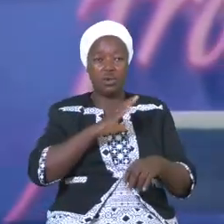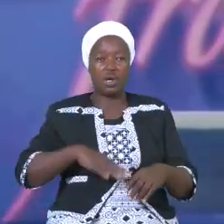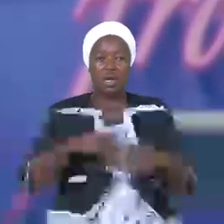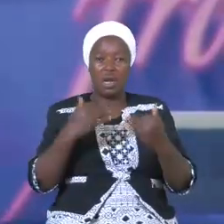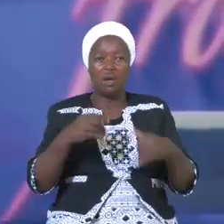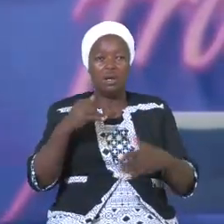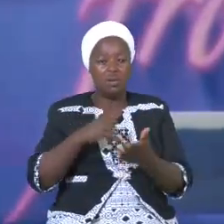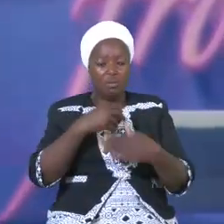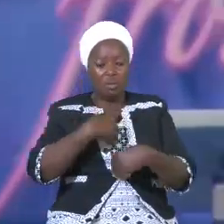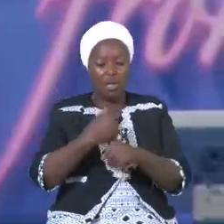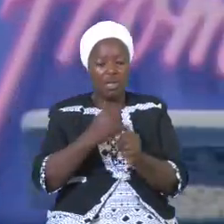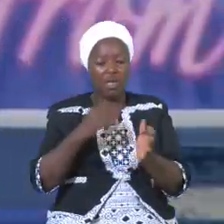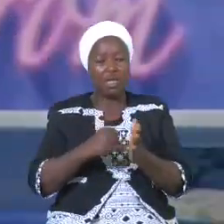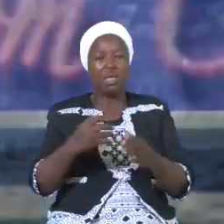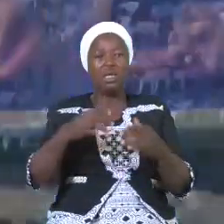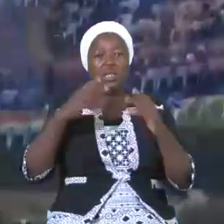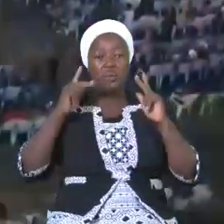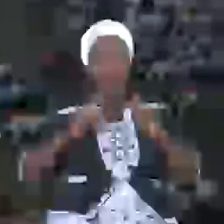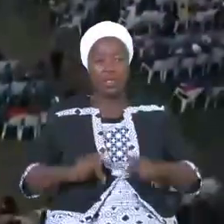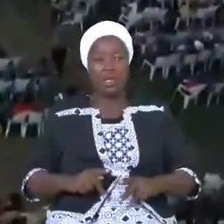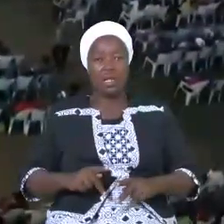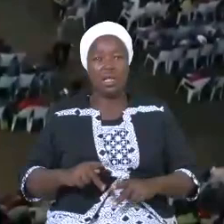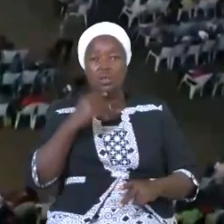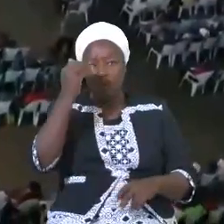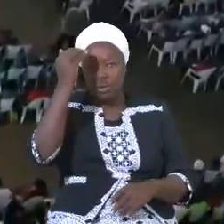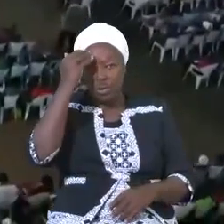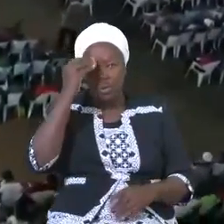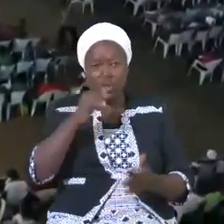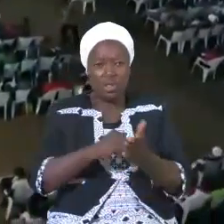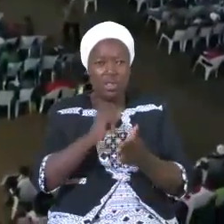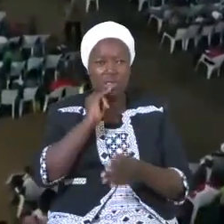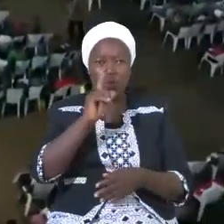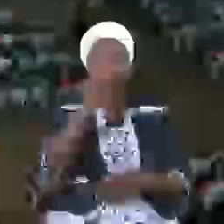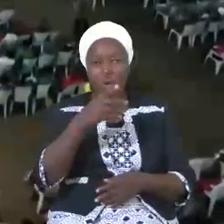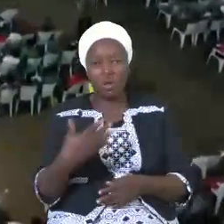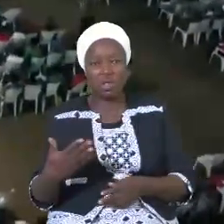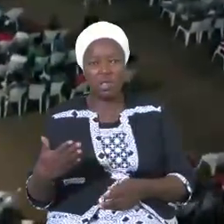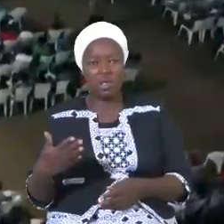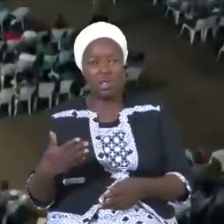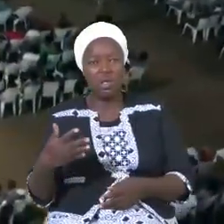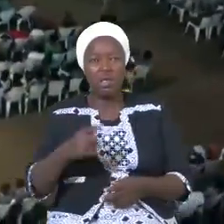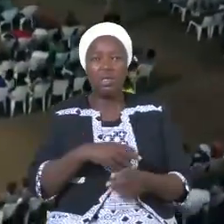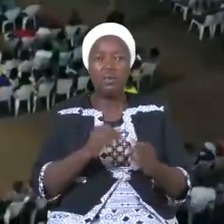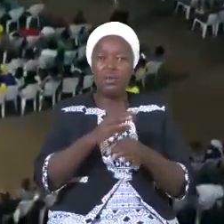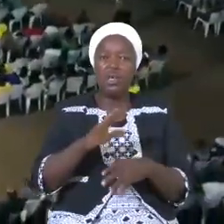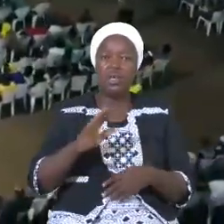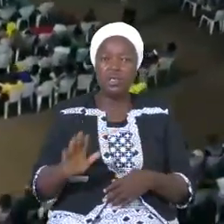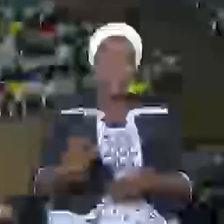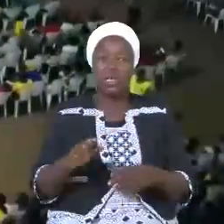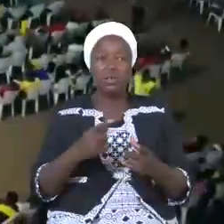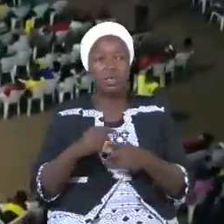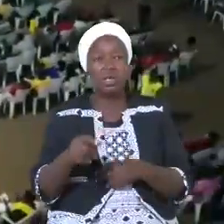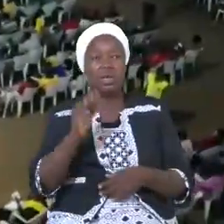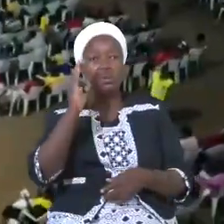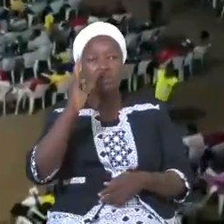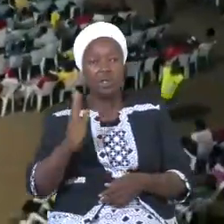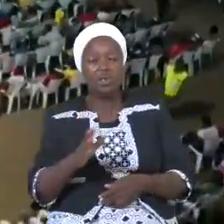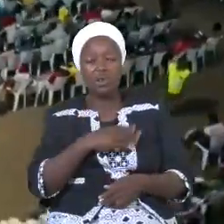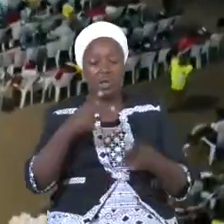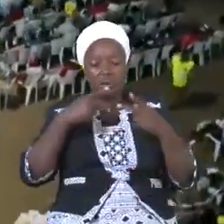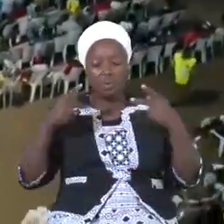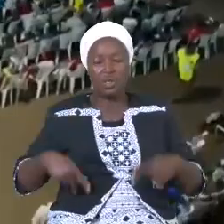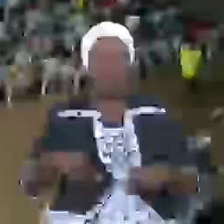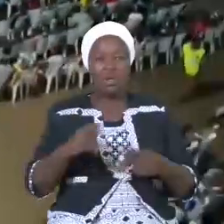personal and you know it's one thing to be a preacher a pastor a priest and an